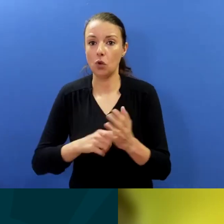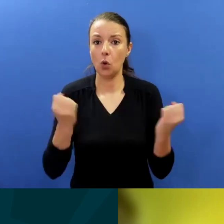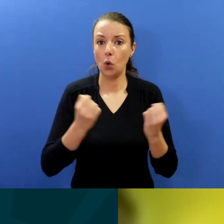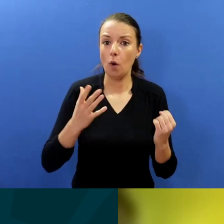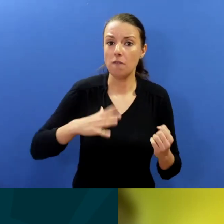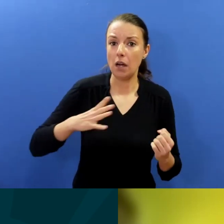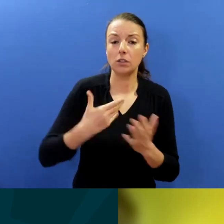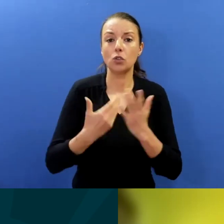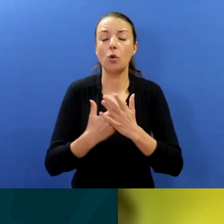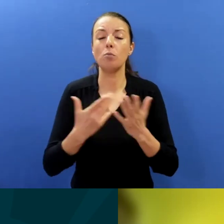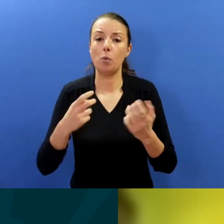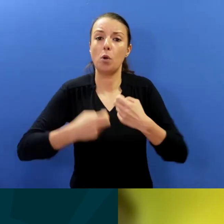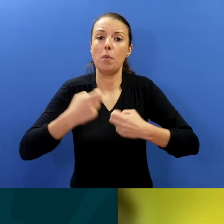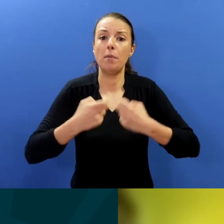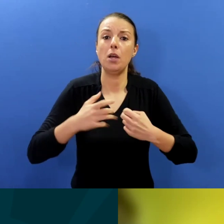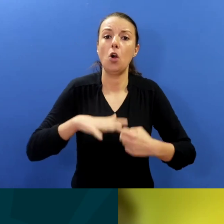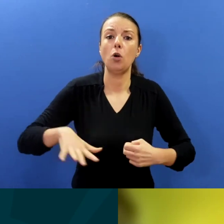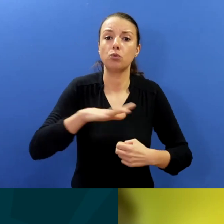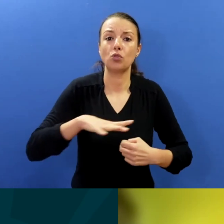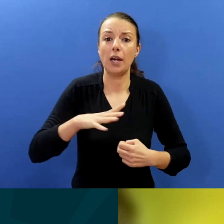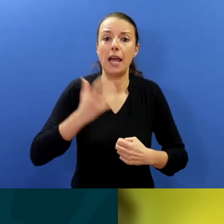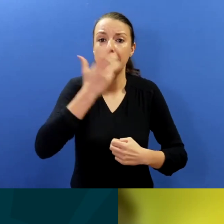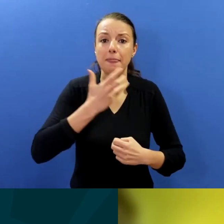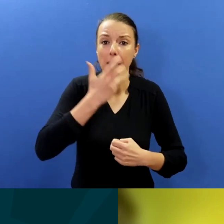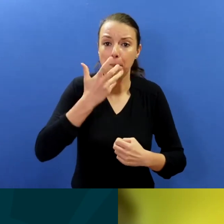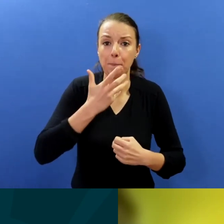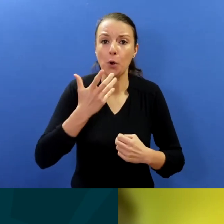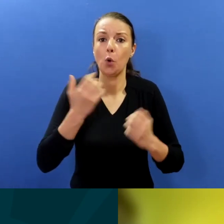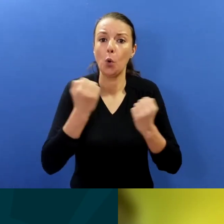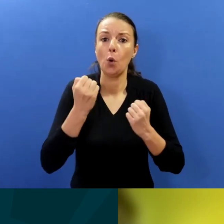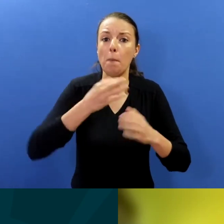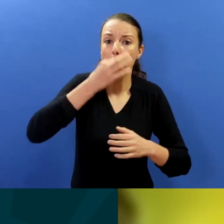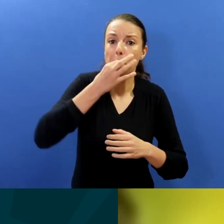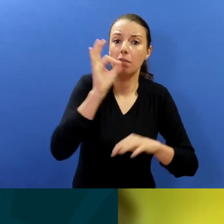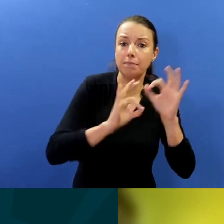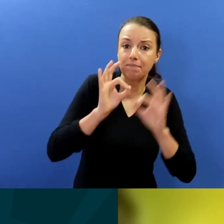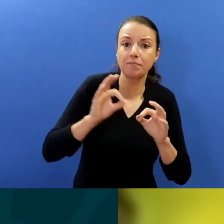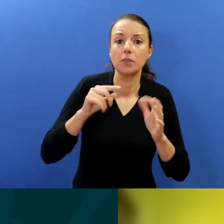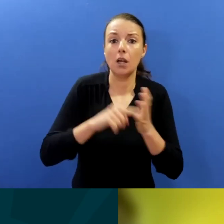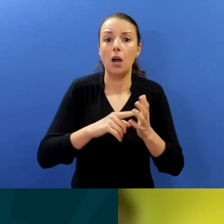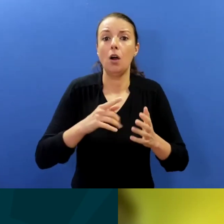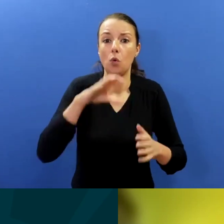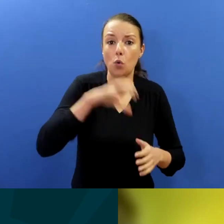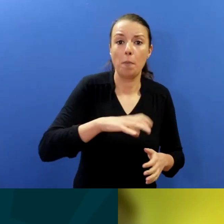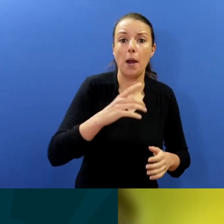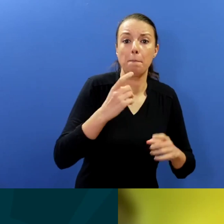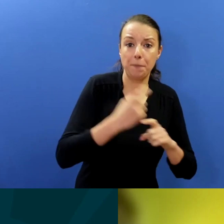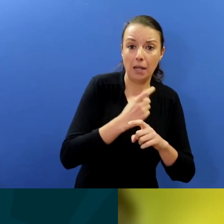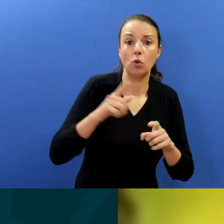the problems in the field of thermal modernization of our communal and housing private resources